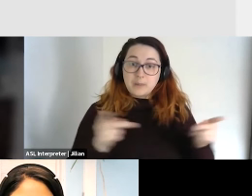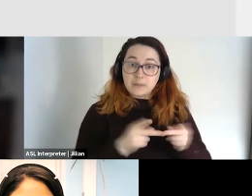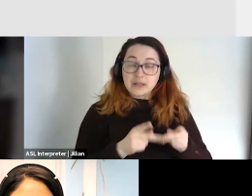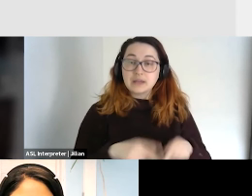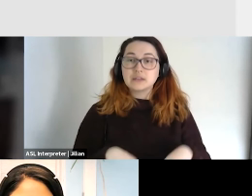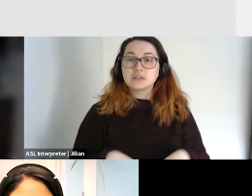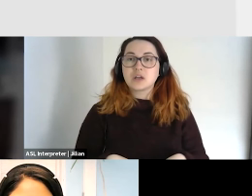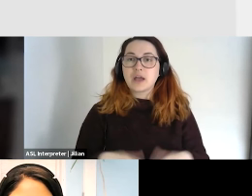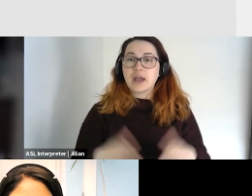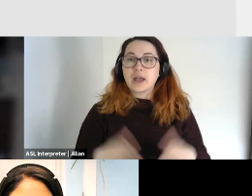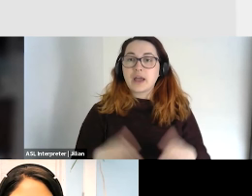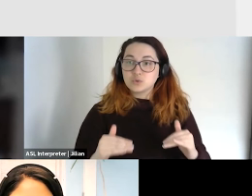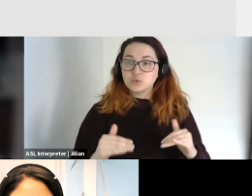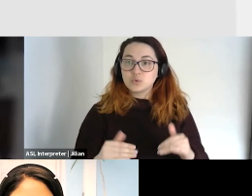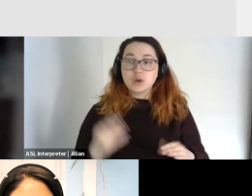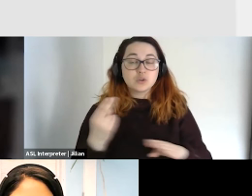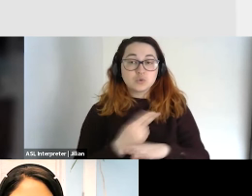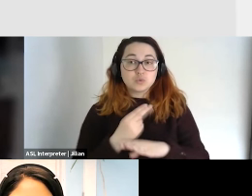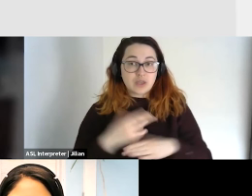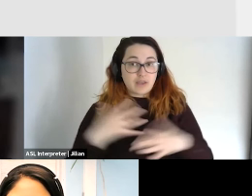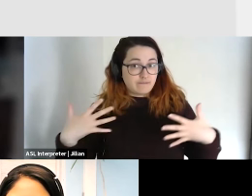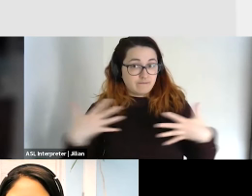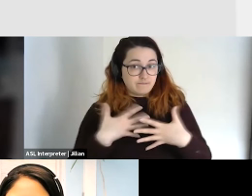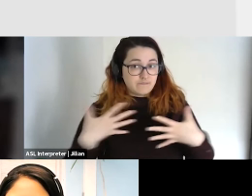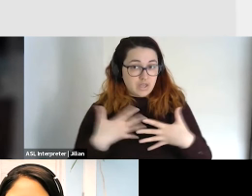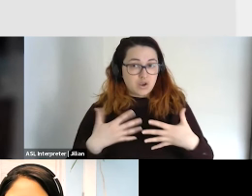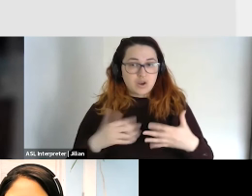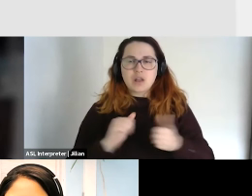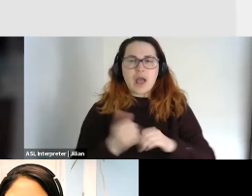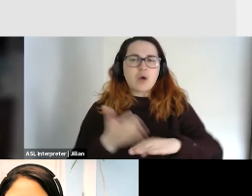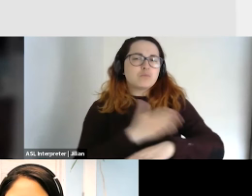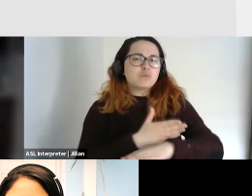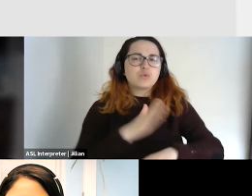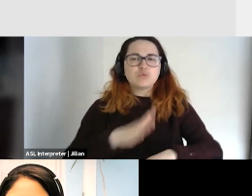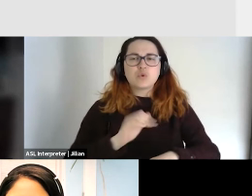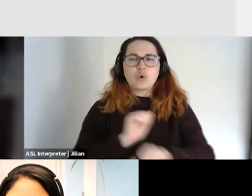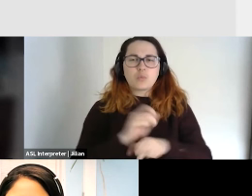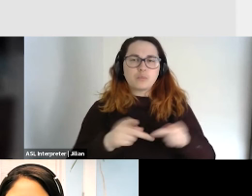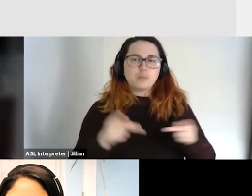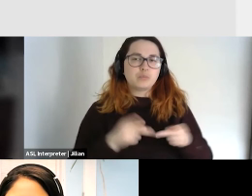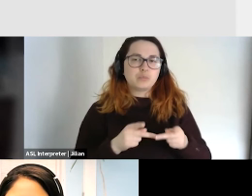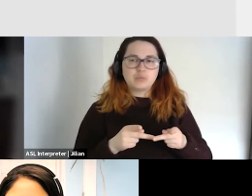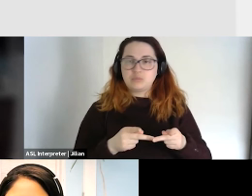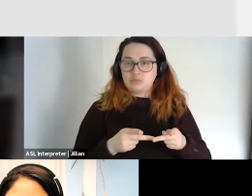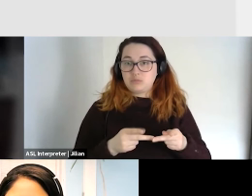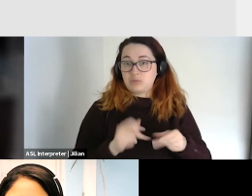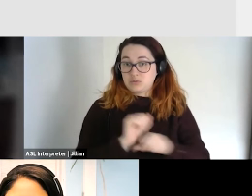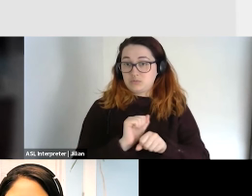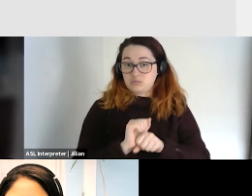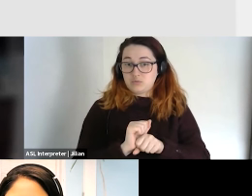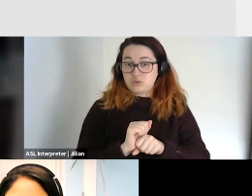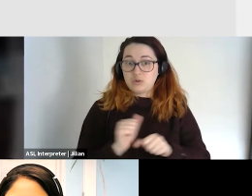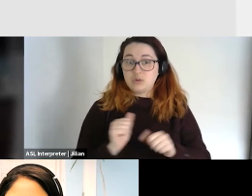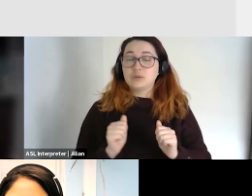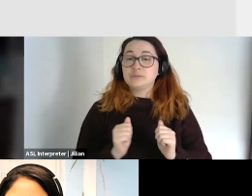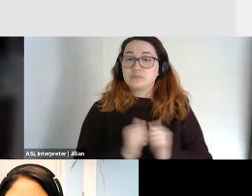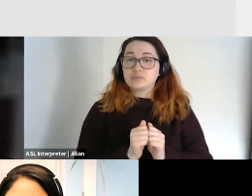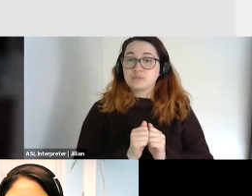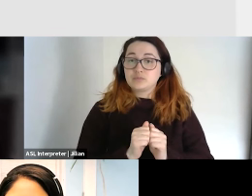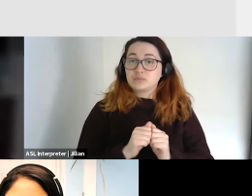fear to actually improve your workplace performance, and that's with Mary Poffenroth, a scientist out